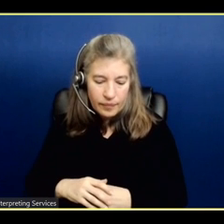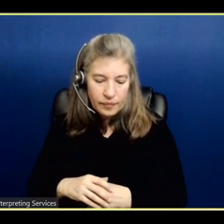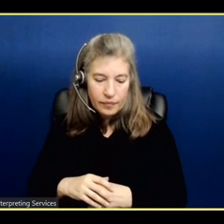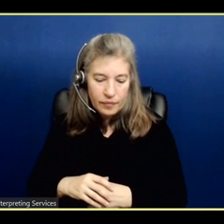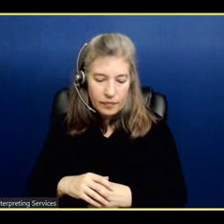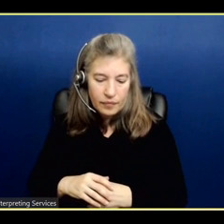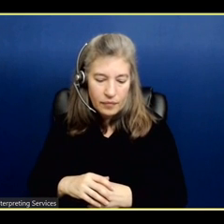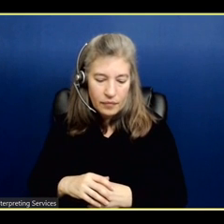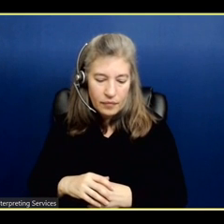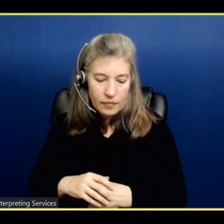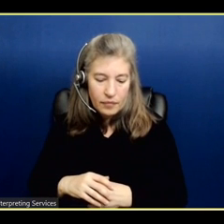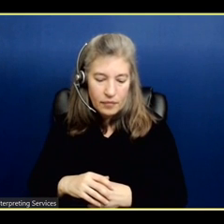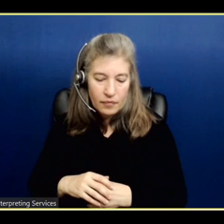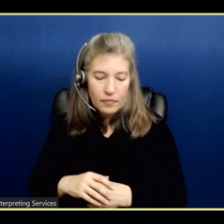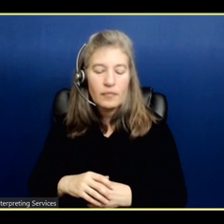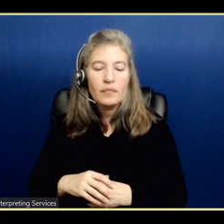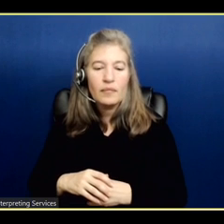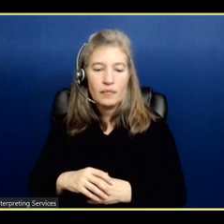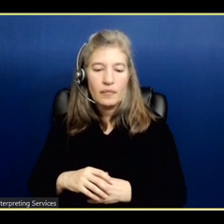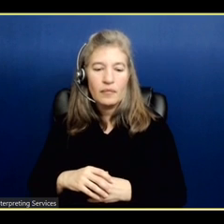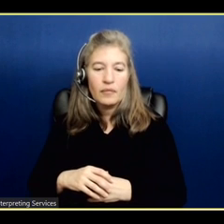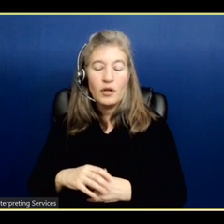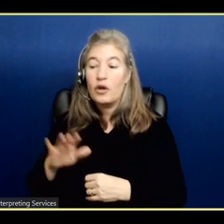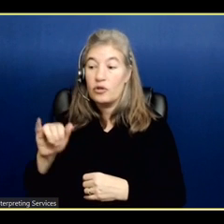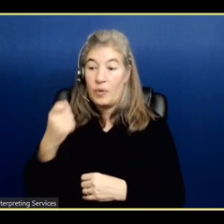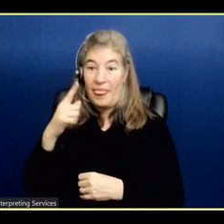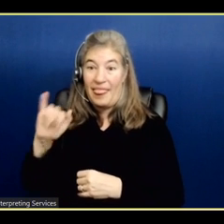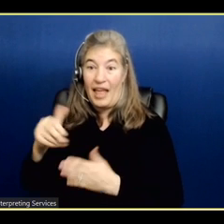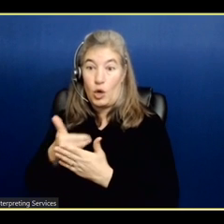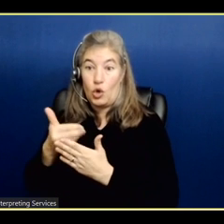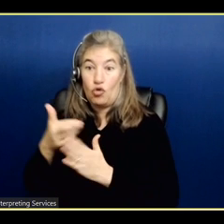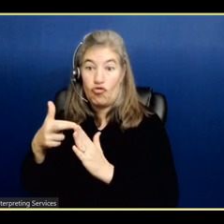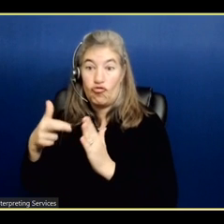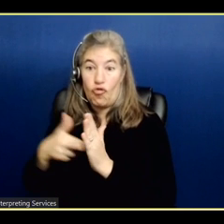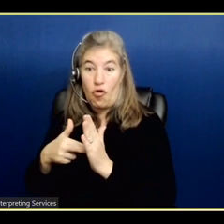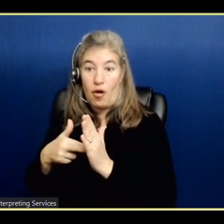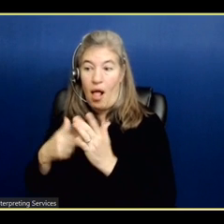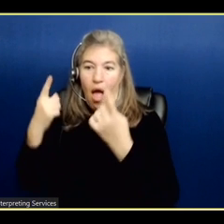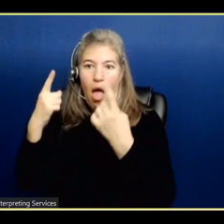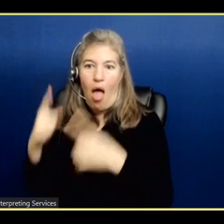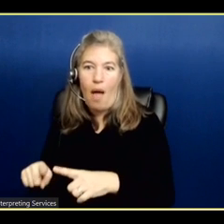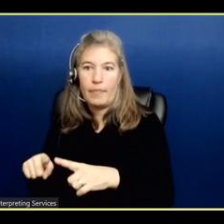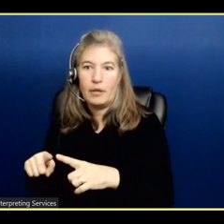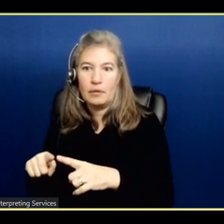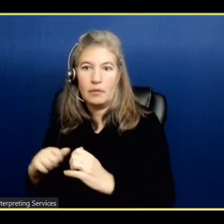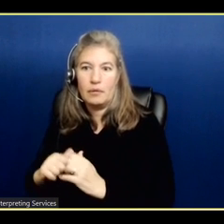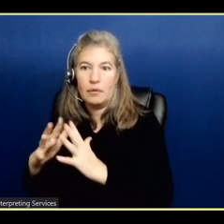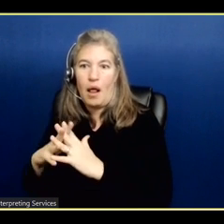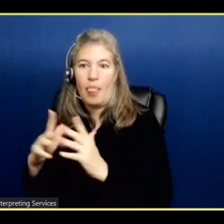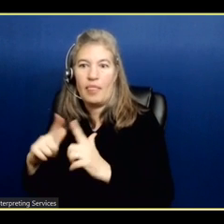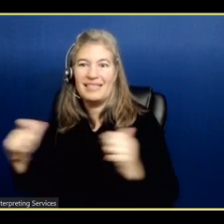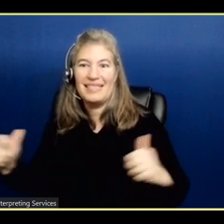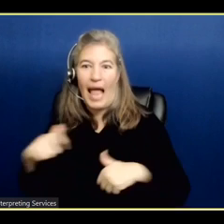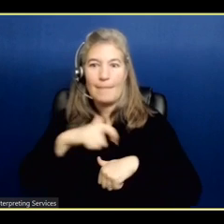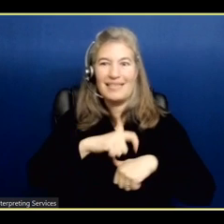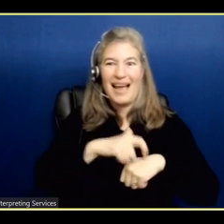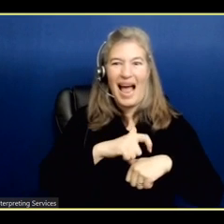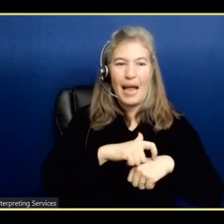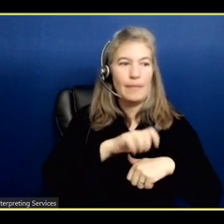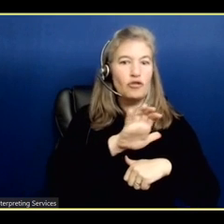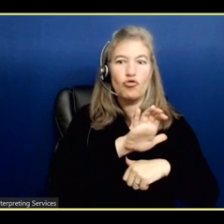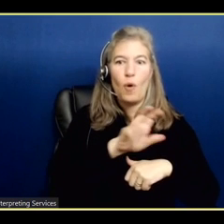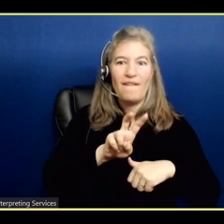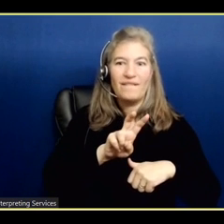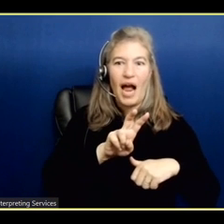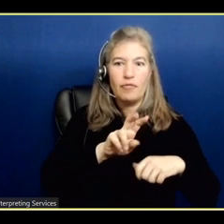are at greater risk of exposure to the virus with less opportunity to care for themselves and their families. And here I want to give a quick shout out to